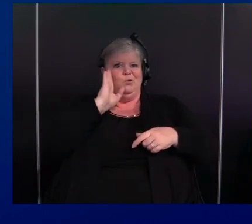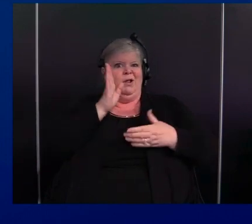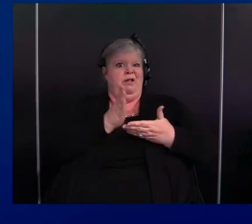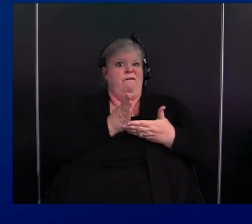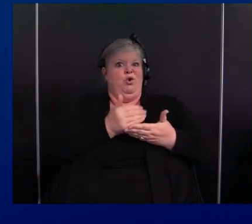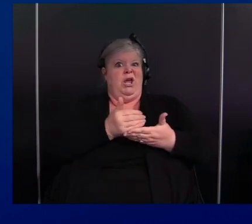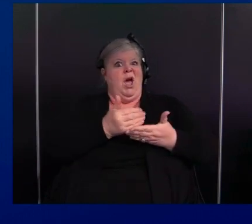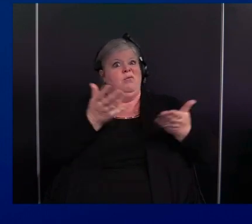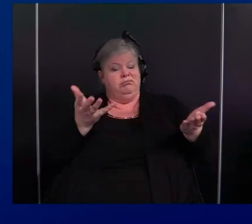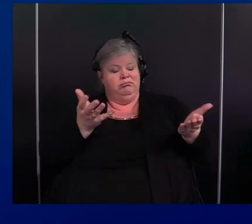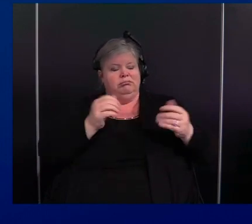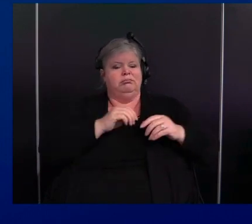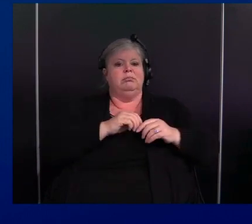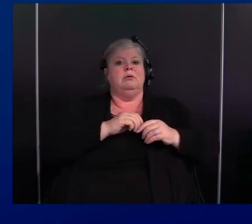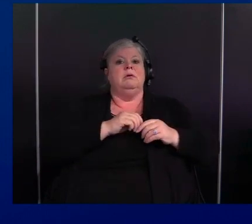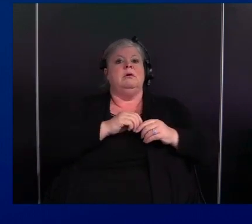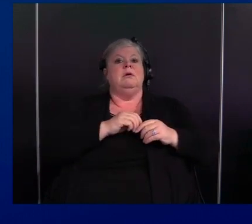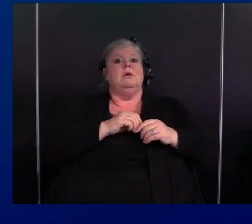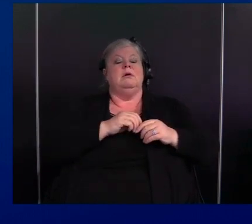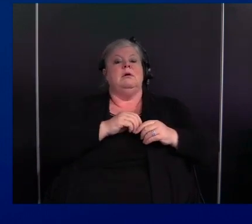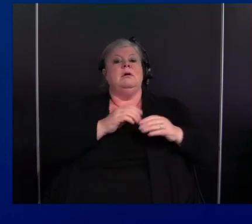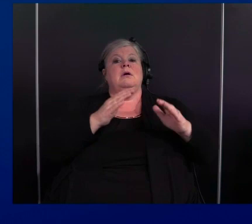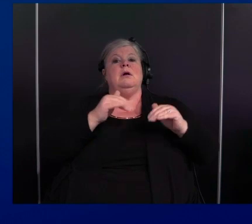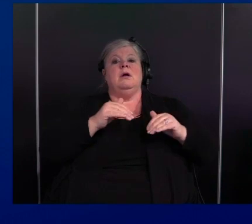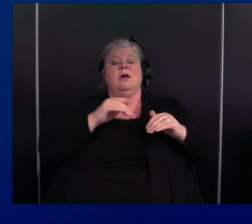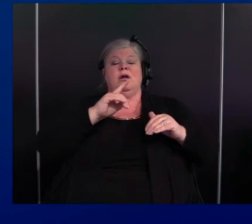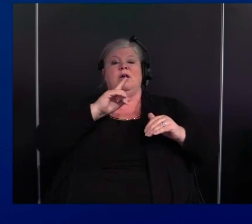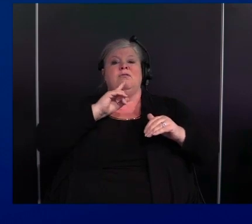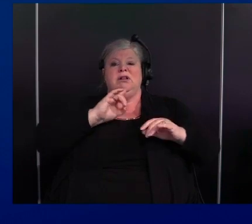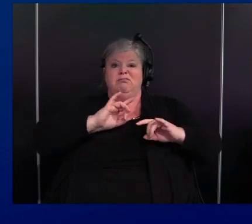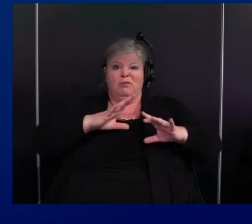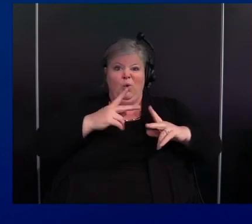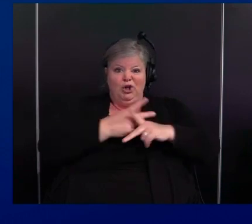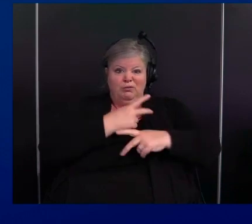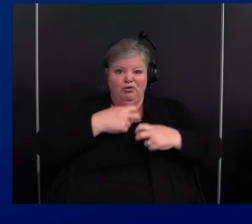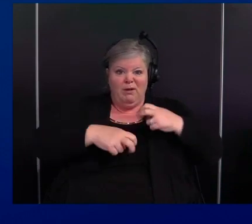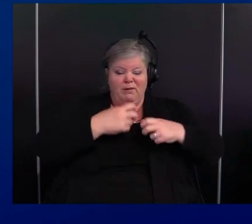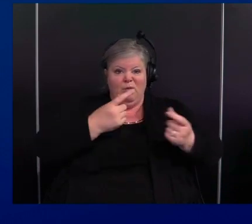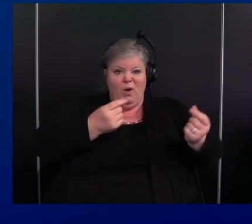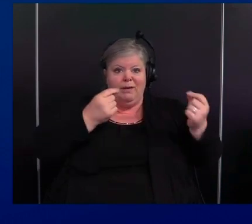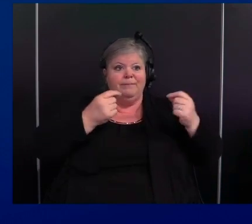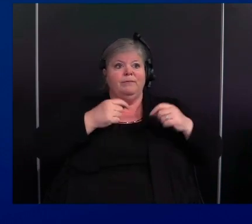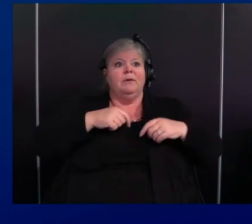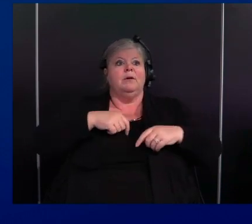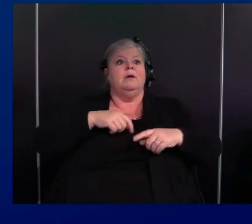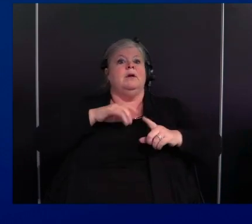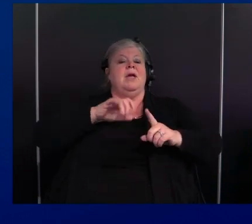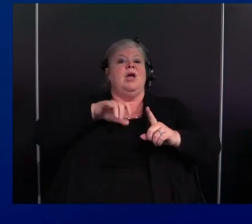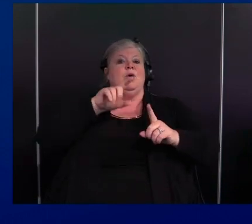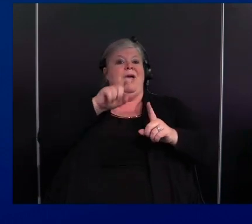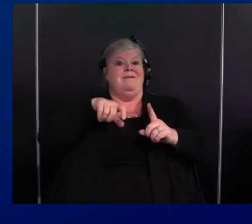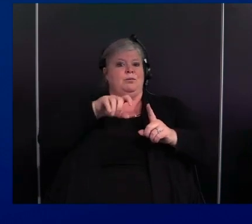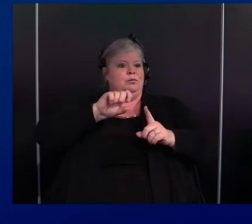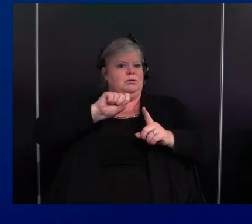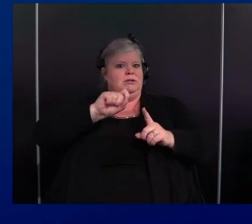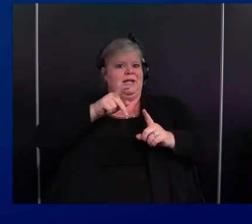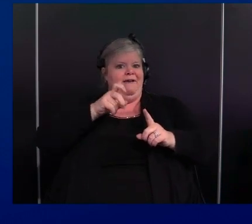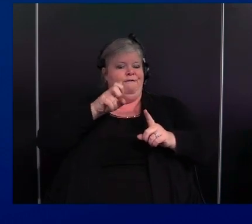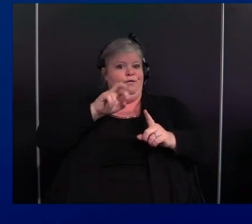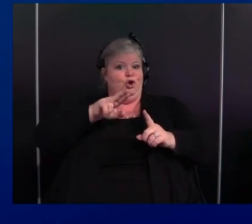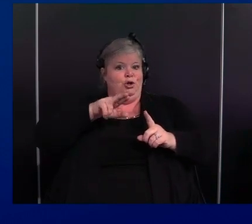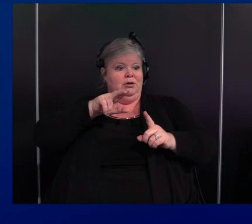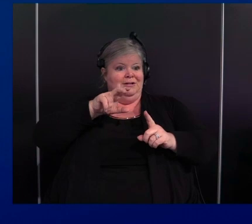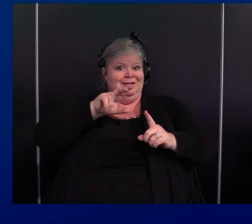right? And then the real killer problem is, all right, now I've got a bunch of ciphertext in this database. How do I index